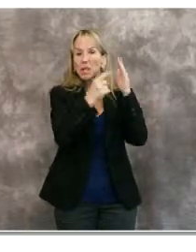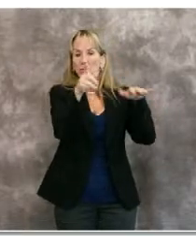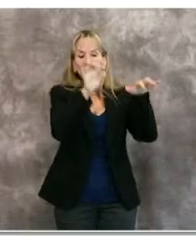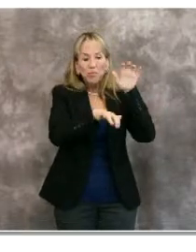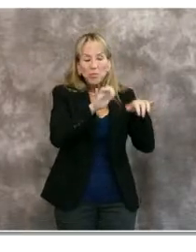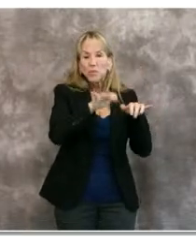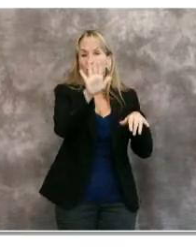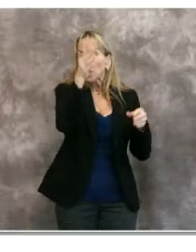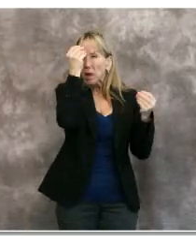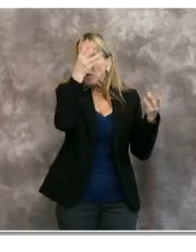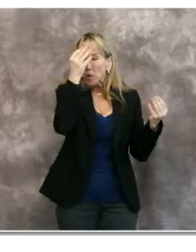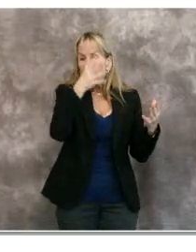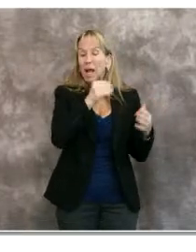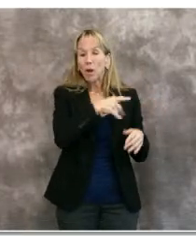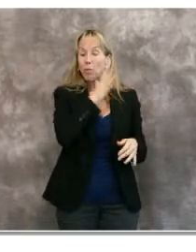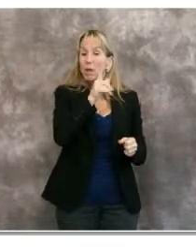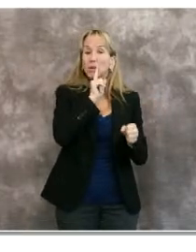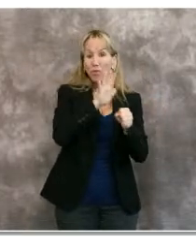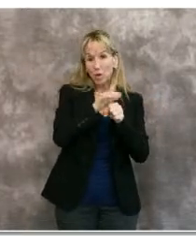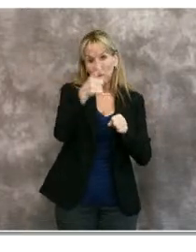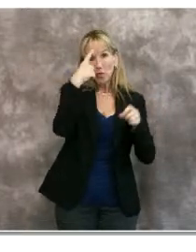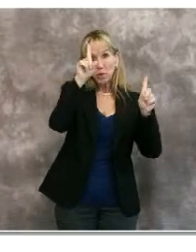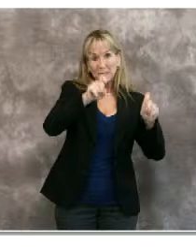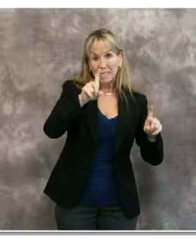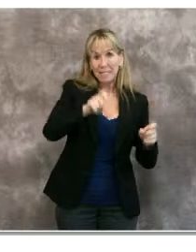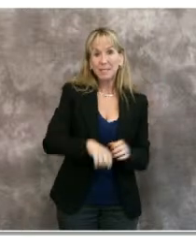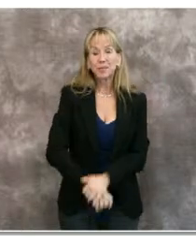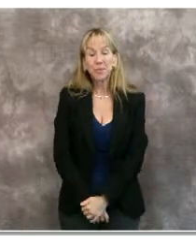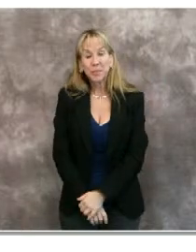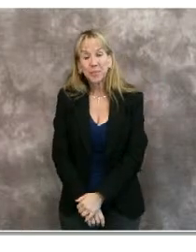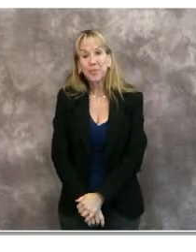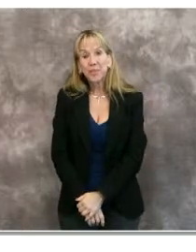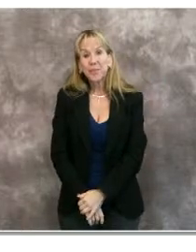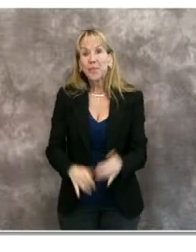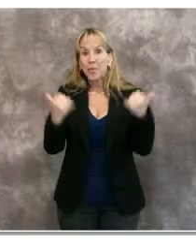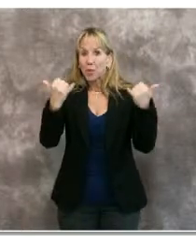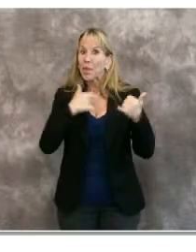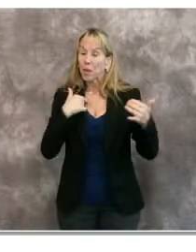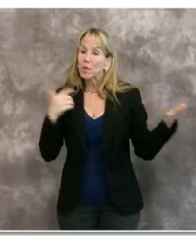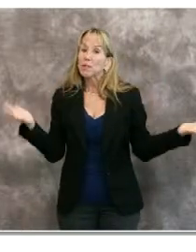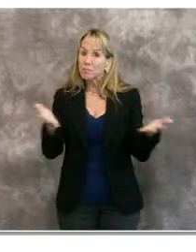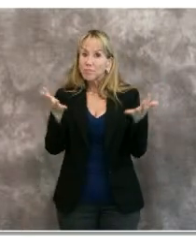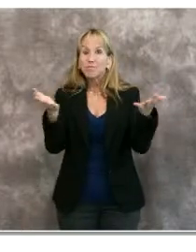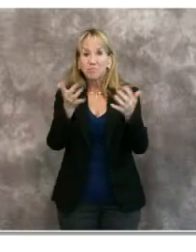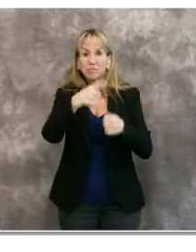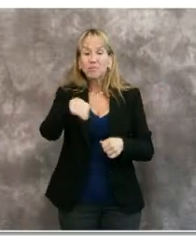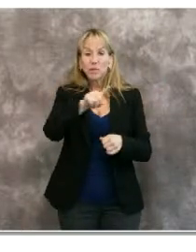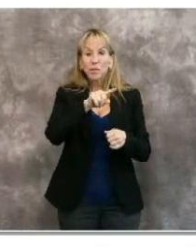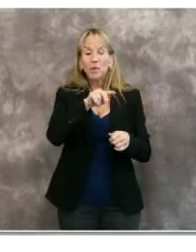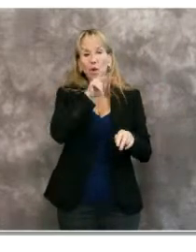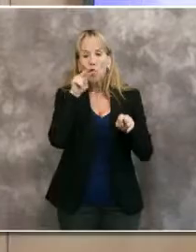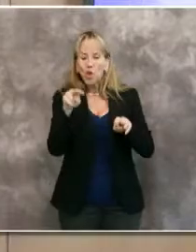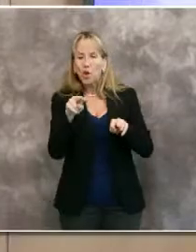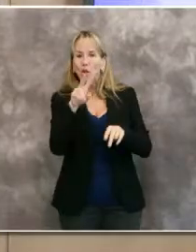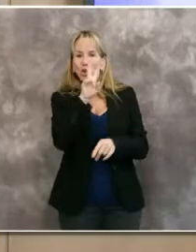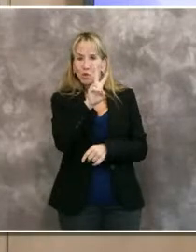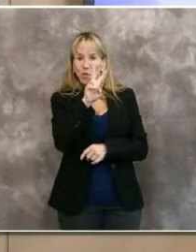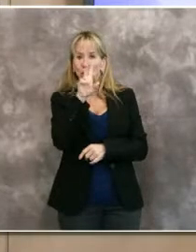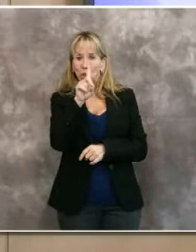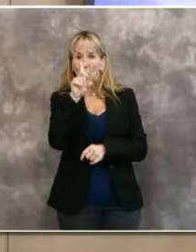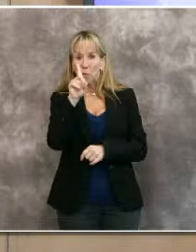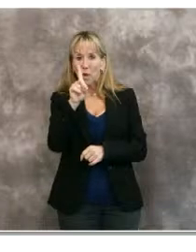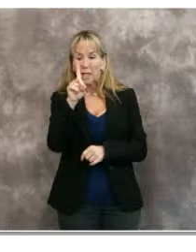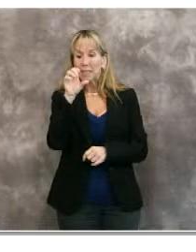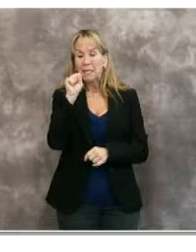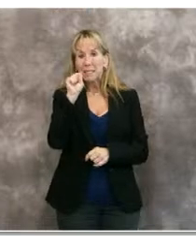information, and you will be confirmed for a test. So again, we are encouraging folks to go to